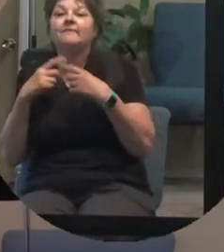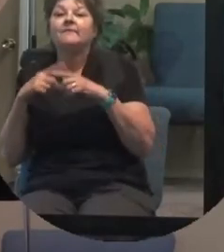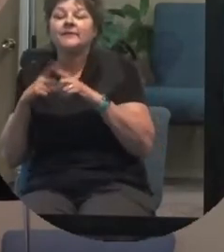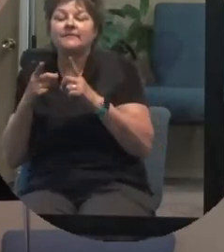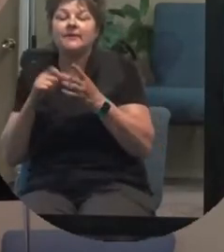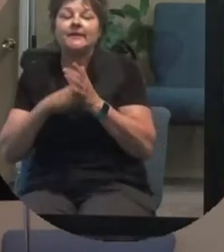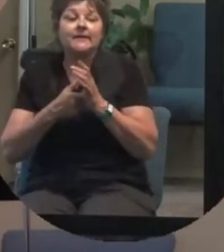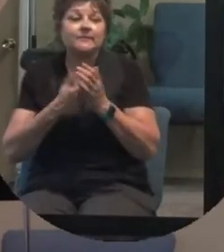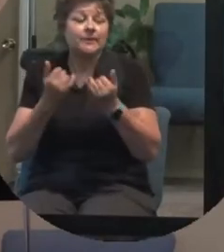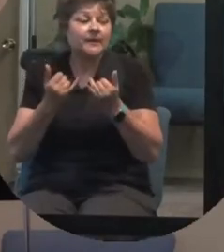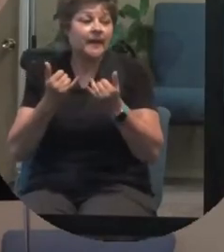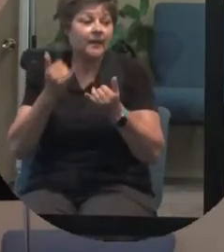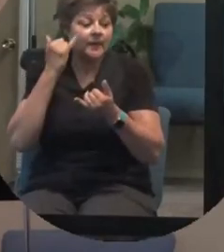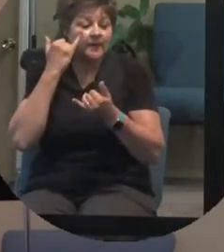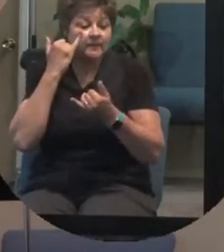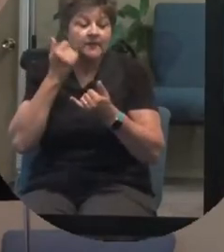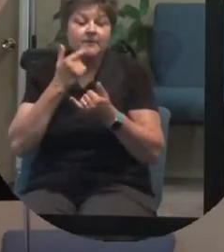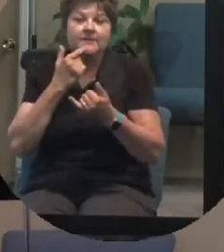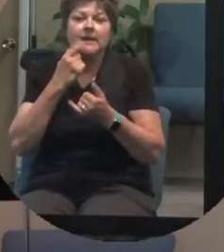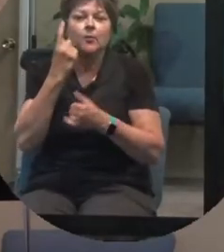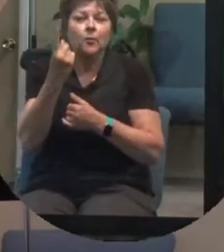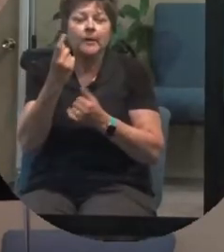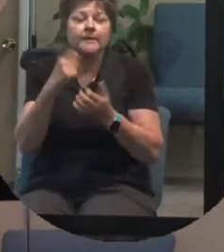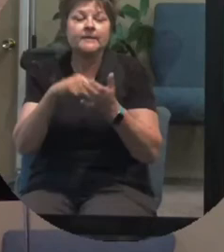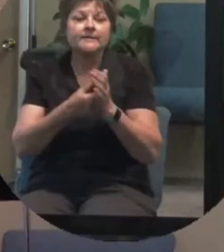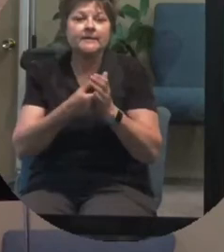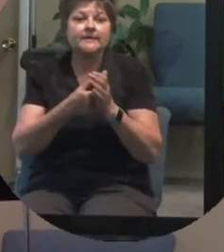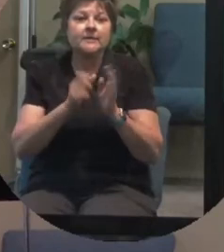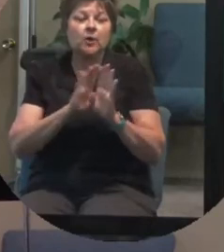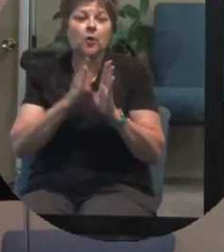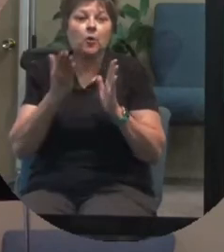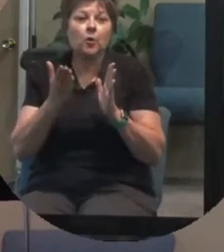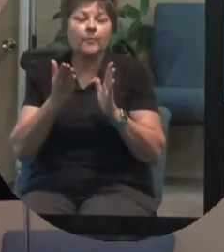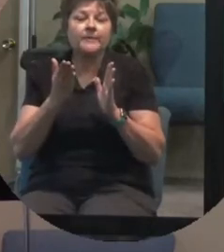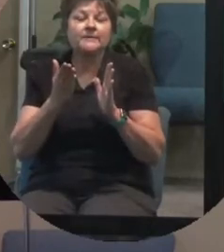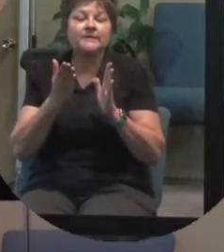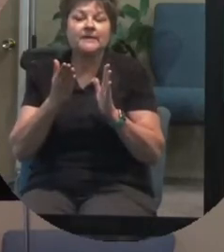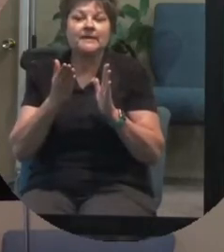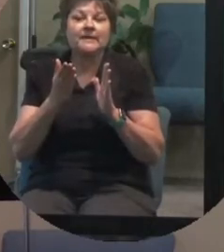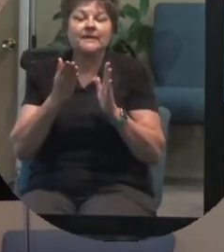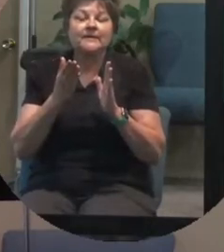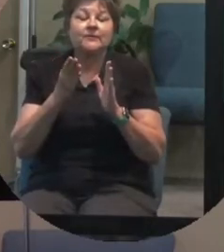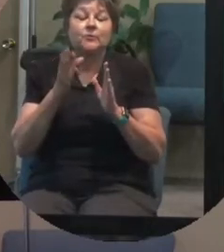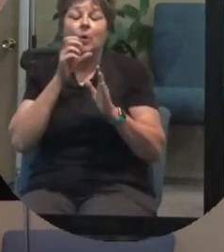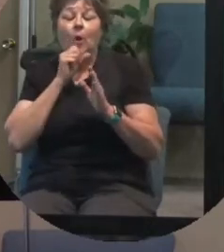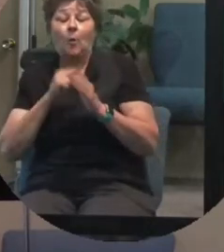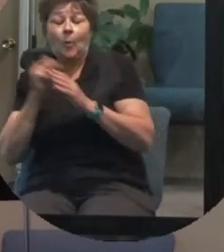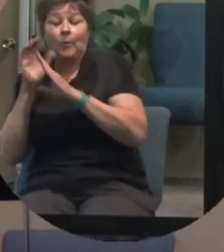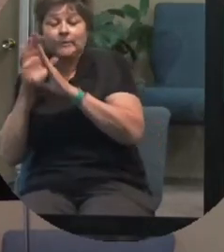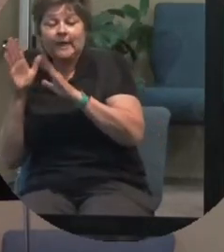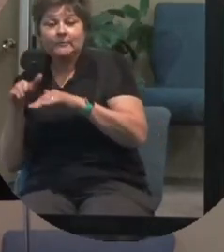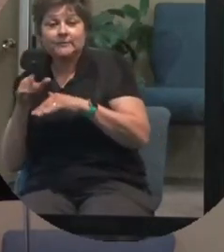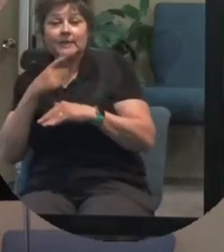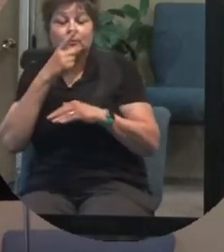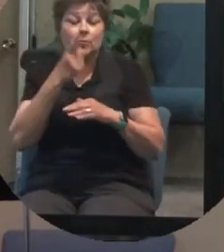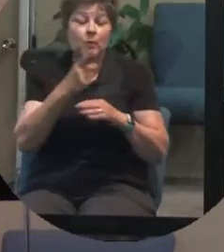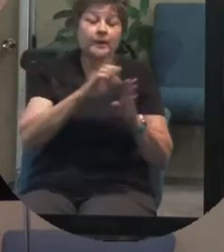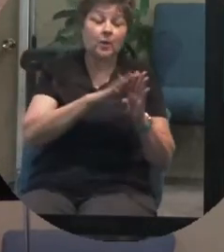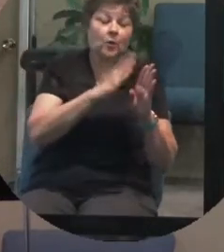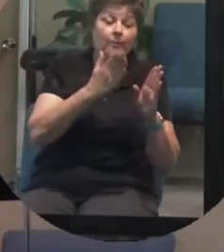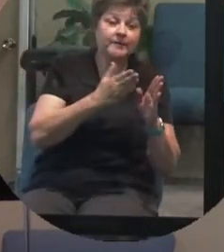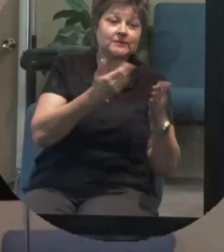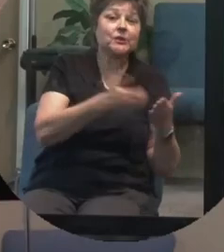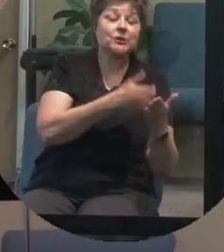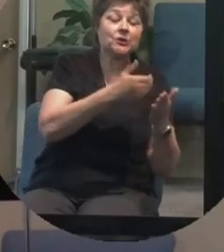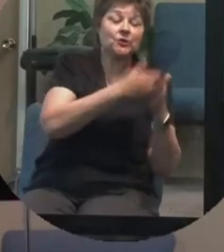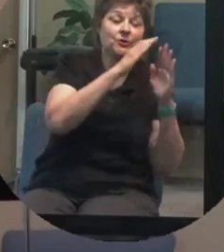I were to say, one of these keys unlocks the door to our old house, and one of these keys unlocks the door to the